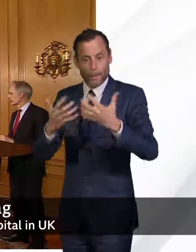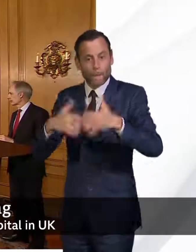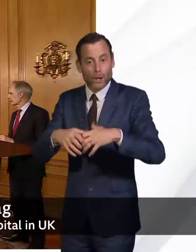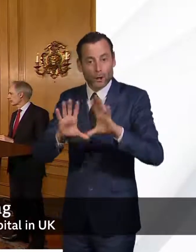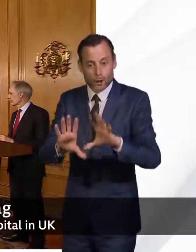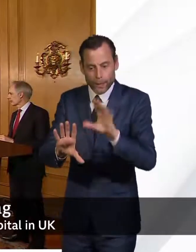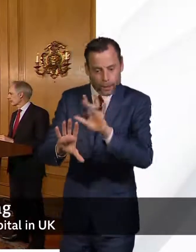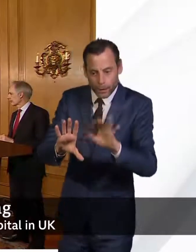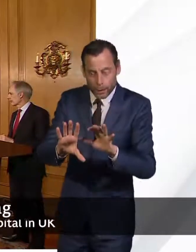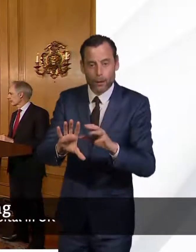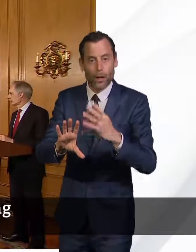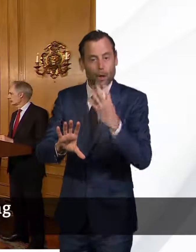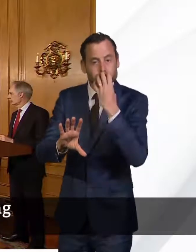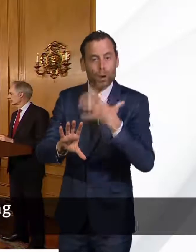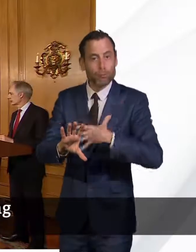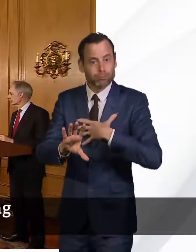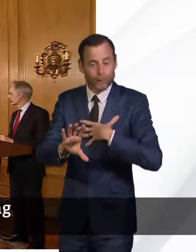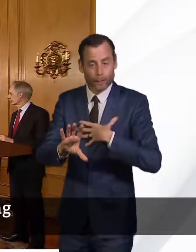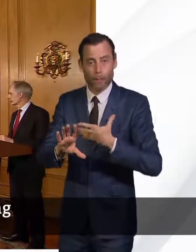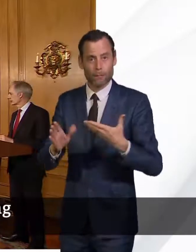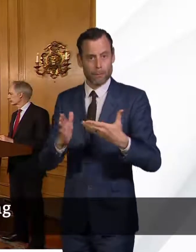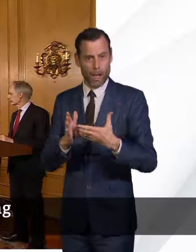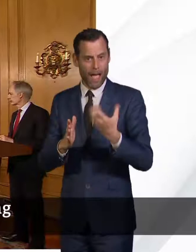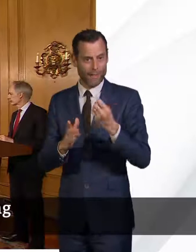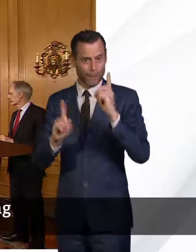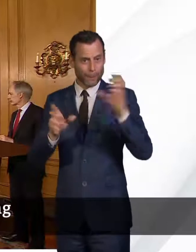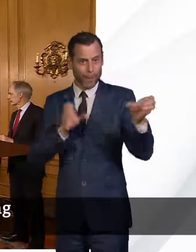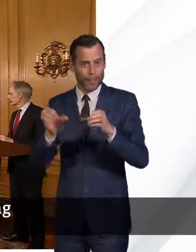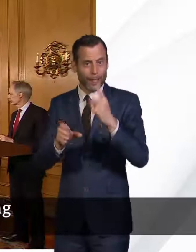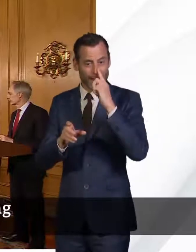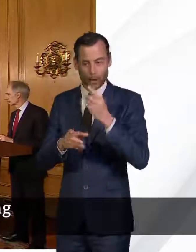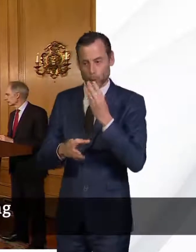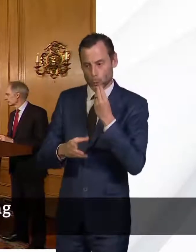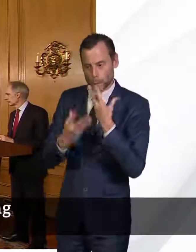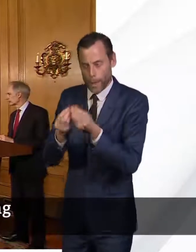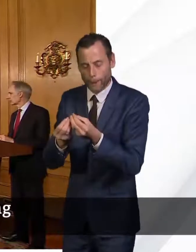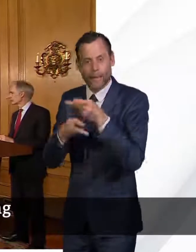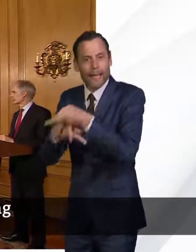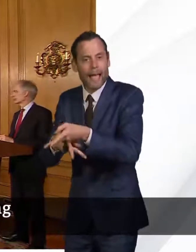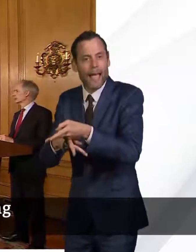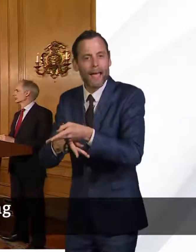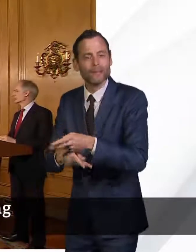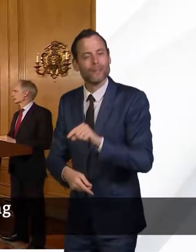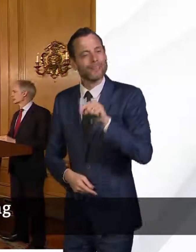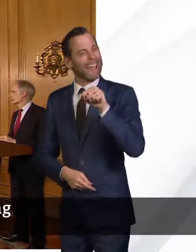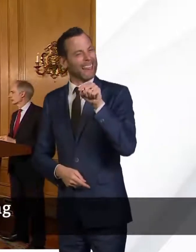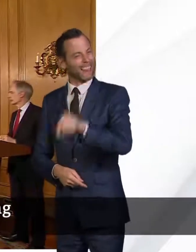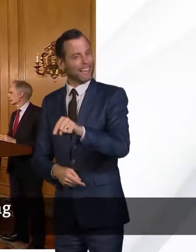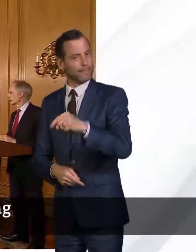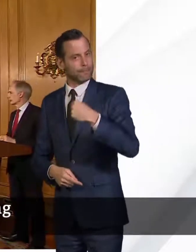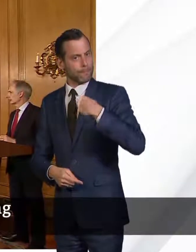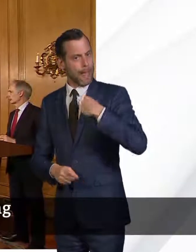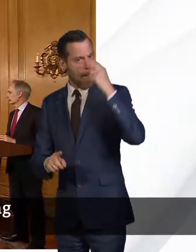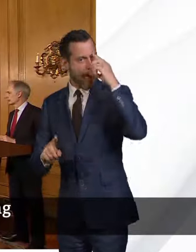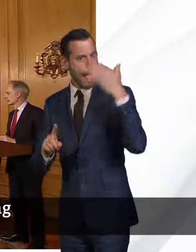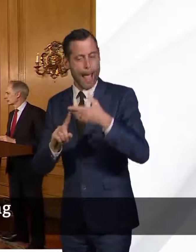them. That has been one of the things in this crisis that people said right at the start that preventing the NHS from being overwhelmed would be